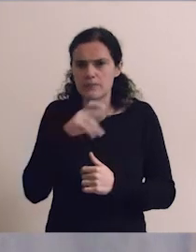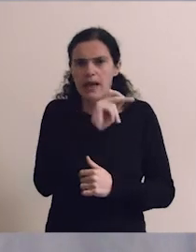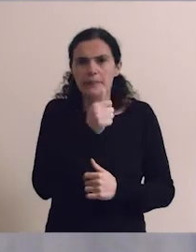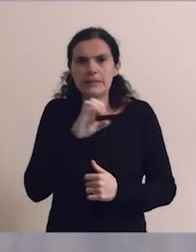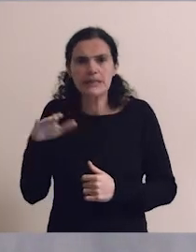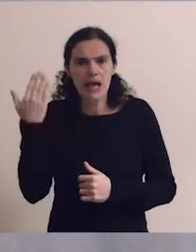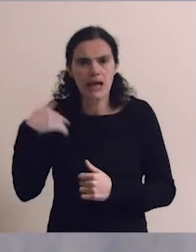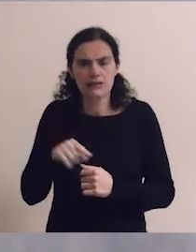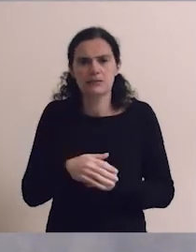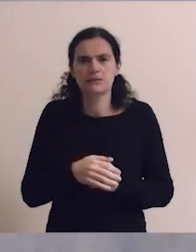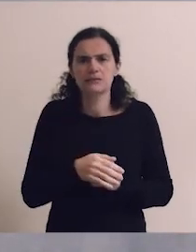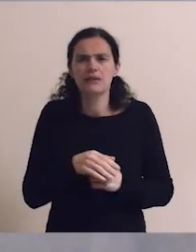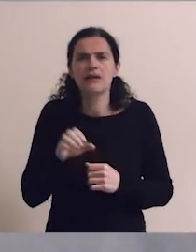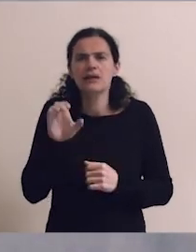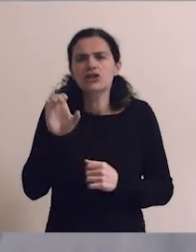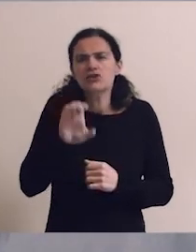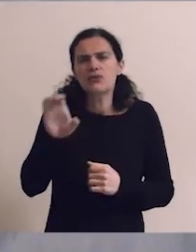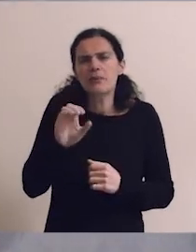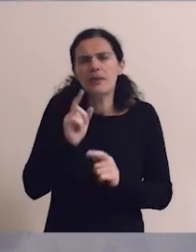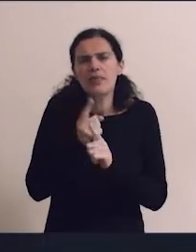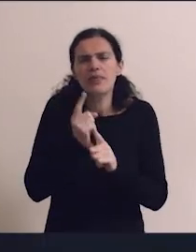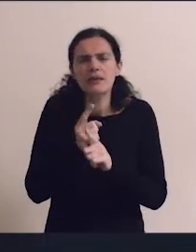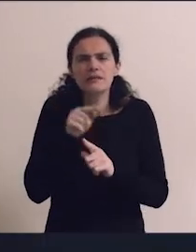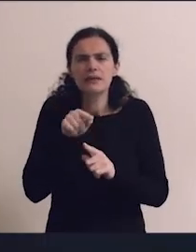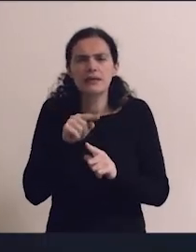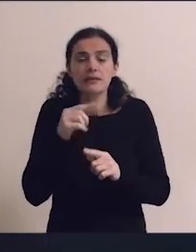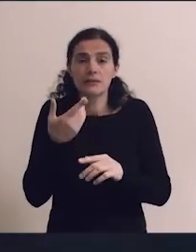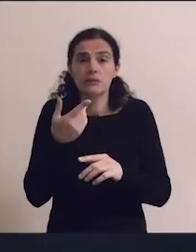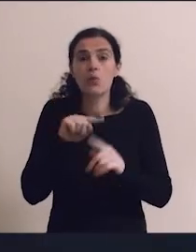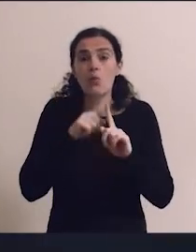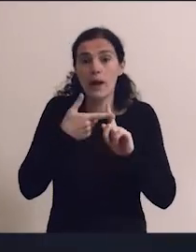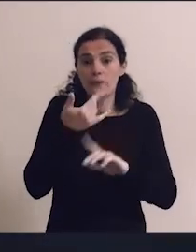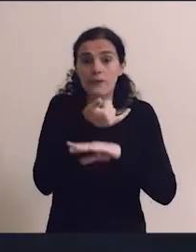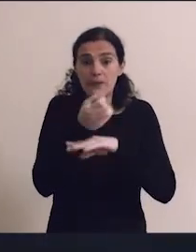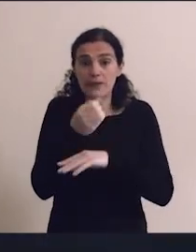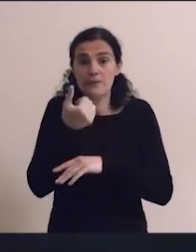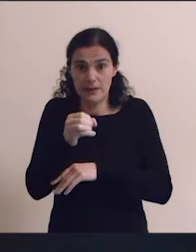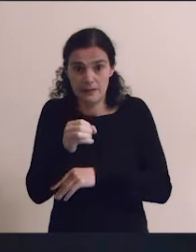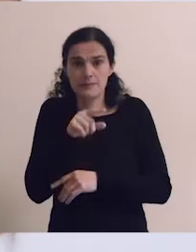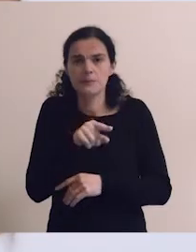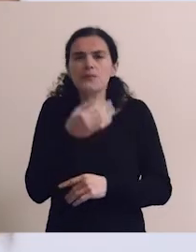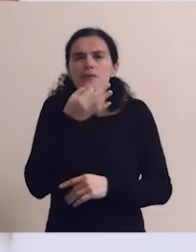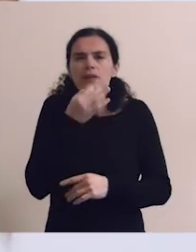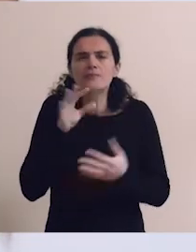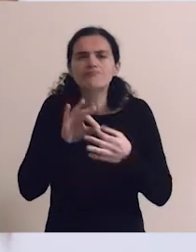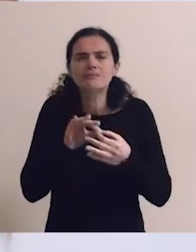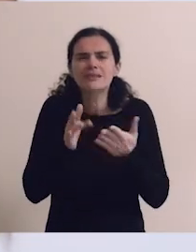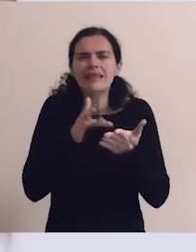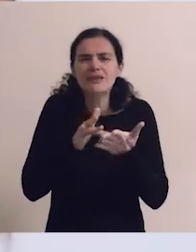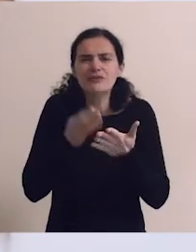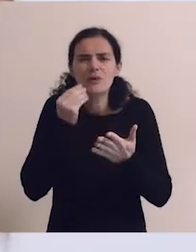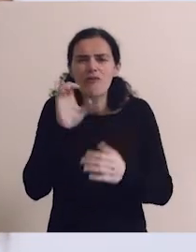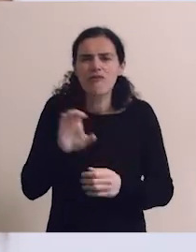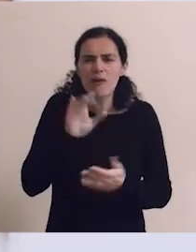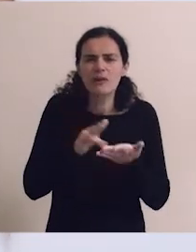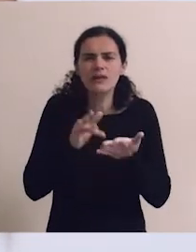alphabet earlier in the same style. You have here the year, 2020. We talk about books and the shape